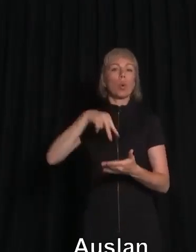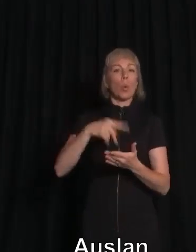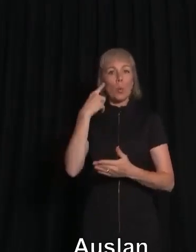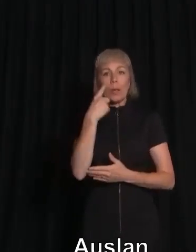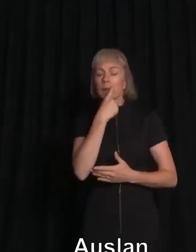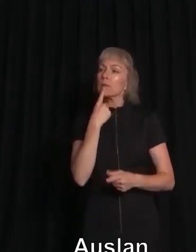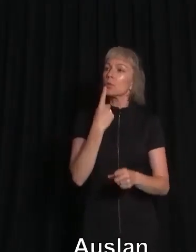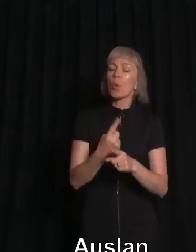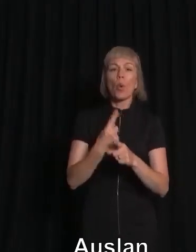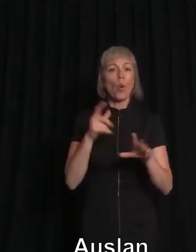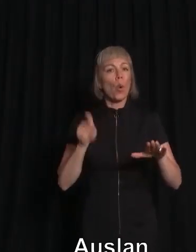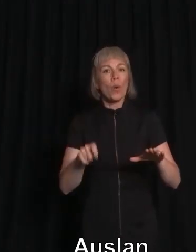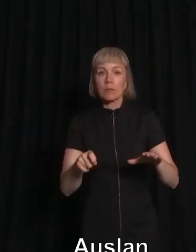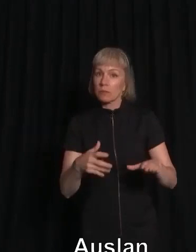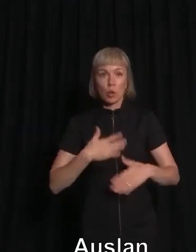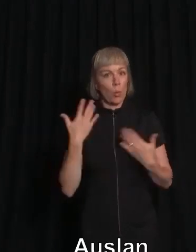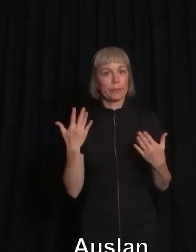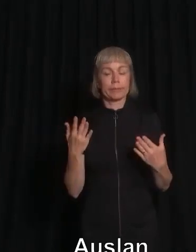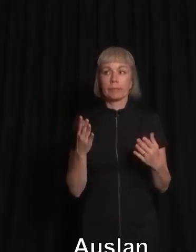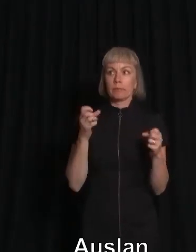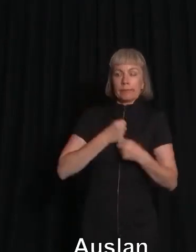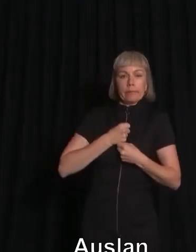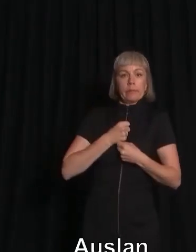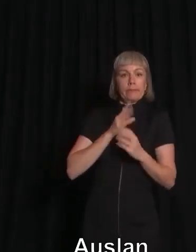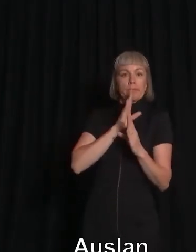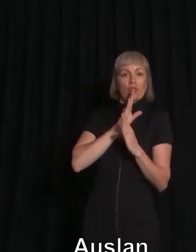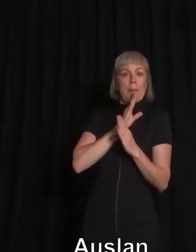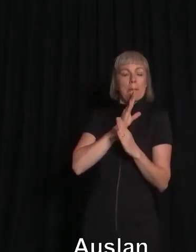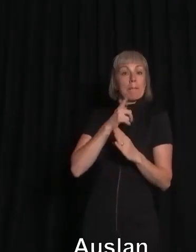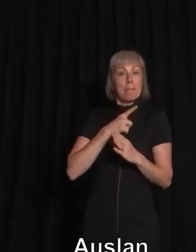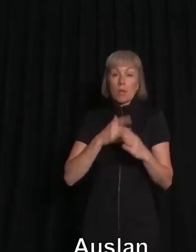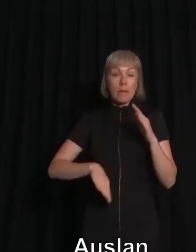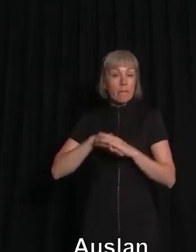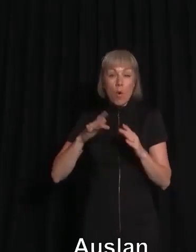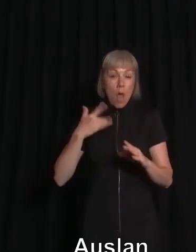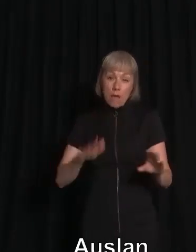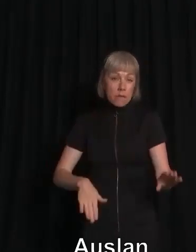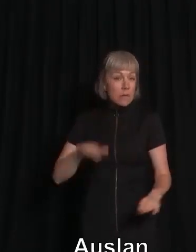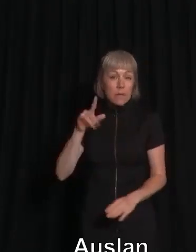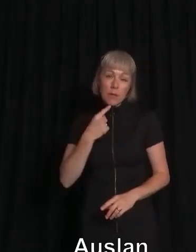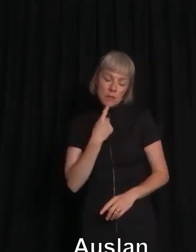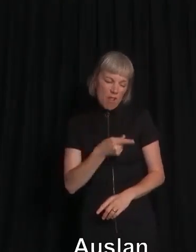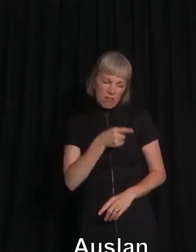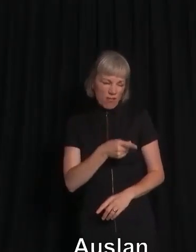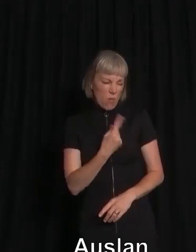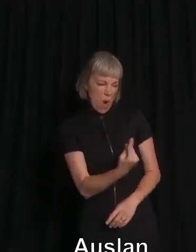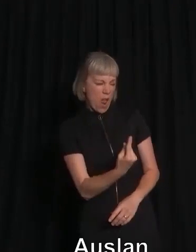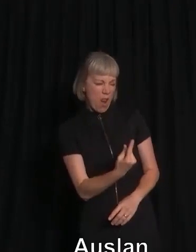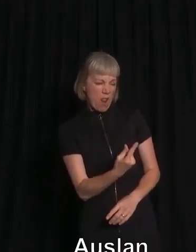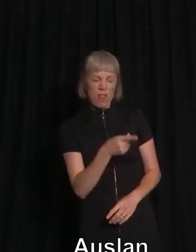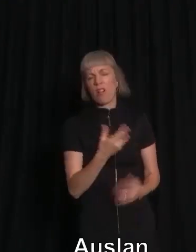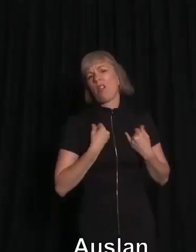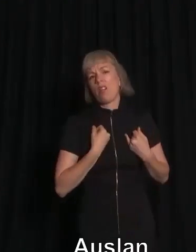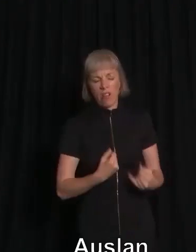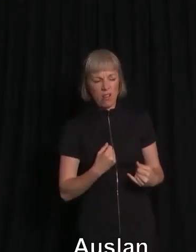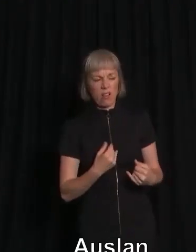intersex variation because people have told you your entire life that there's no one like you. You are the only one that exists